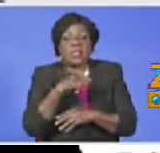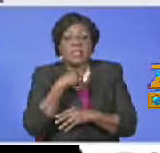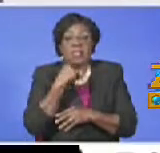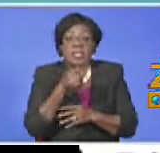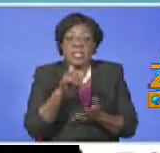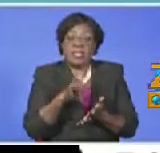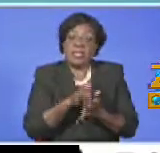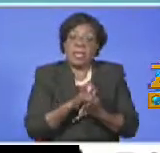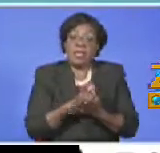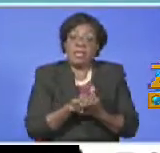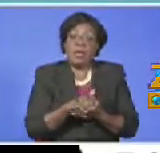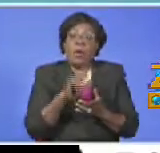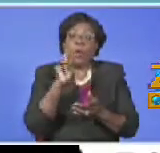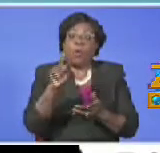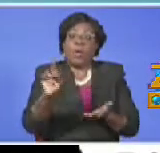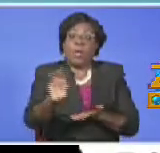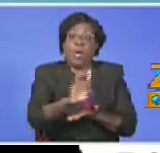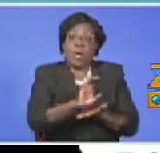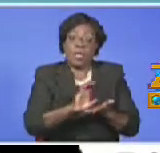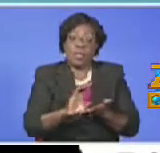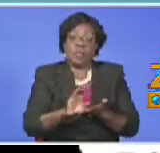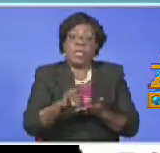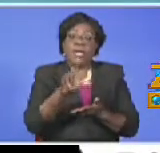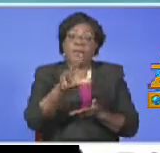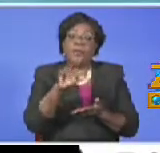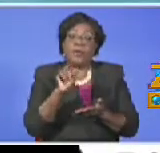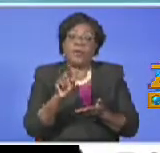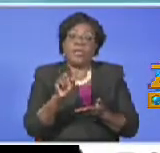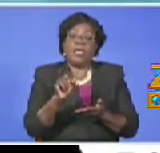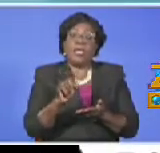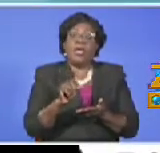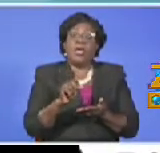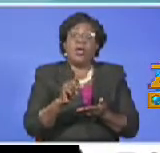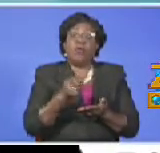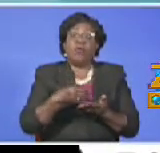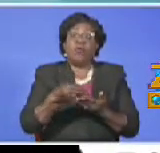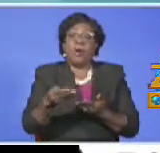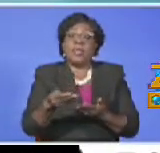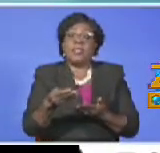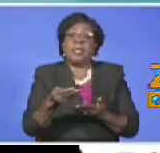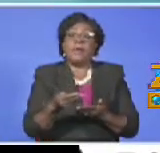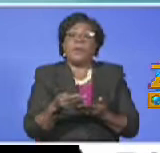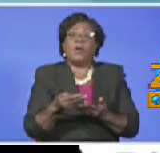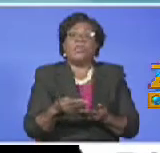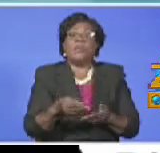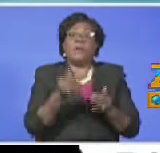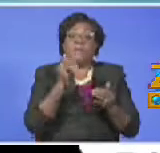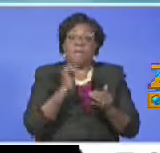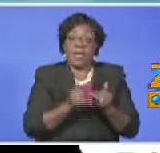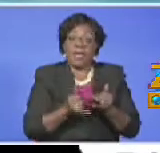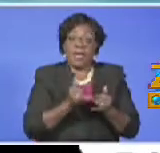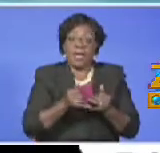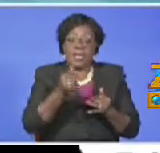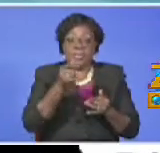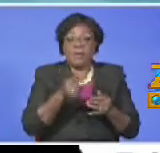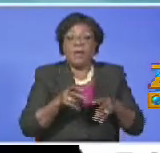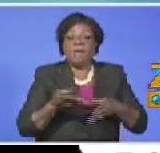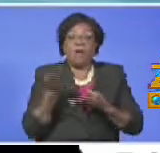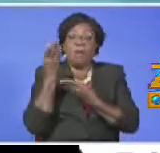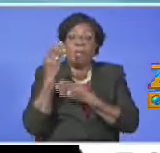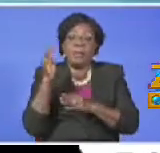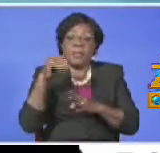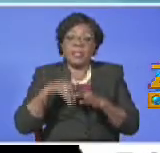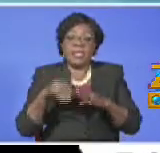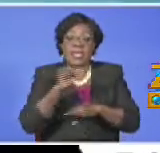Minnis indicated that 130 grants have already been finalized for Bahamians in Anagua, Crooked Island, Mayaguana,